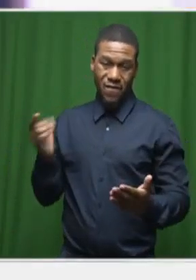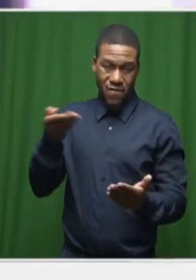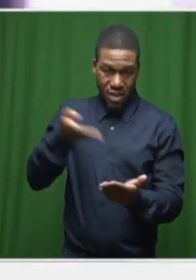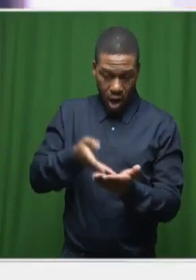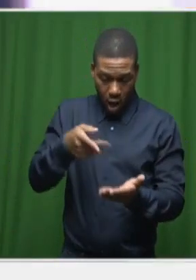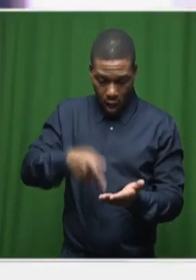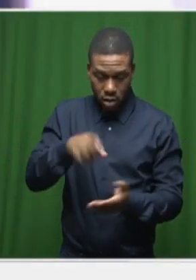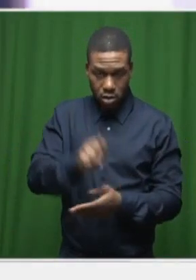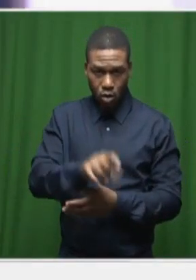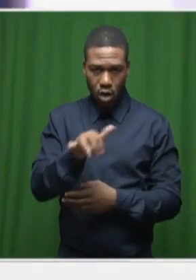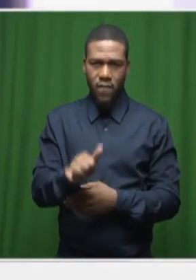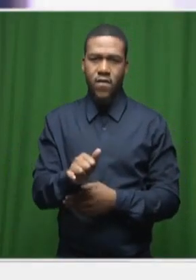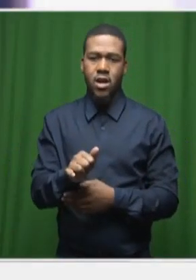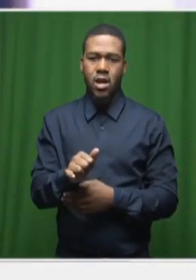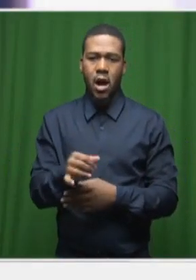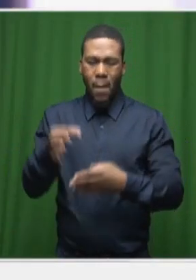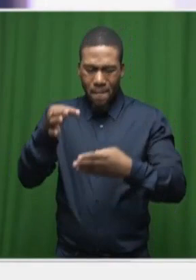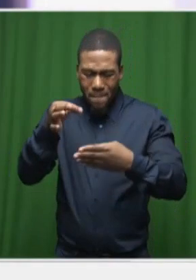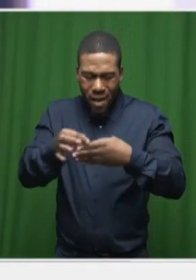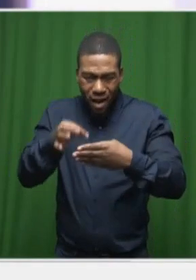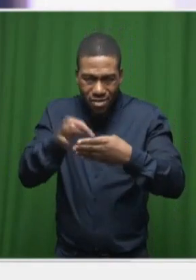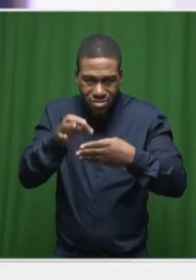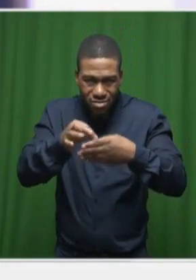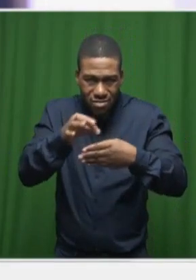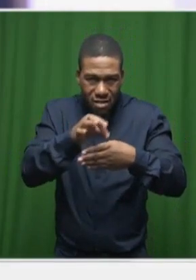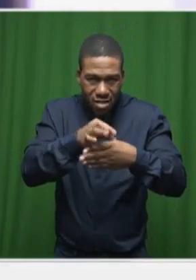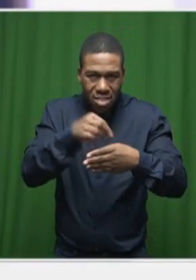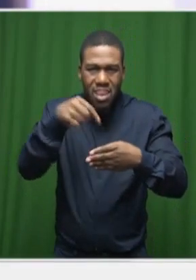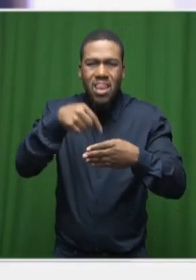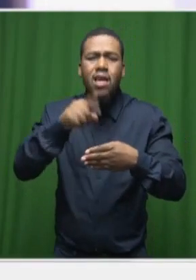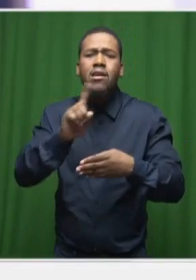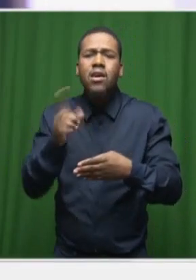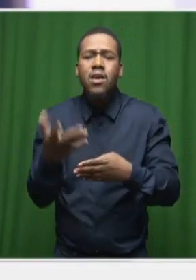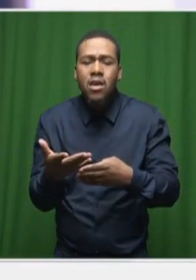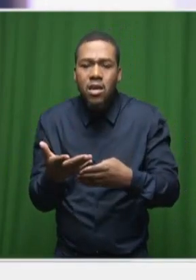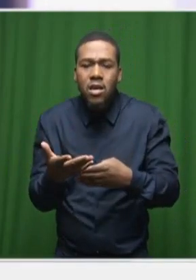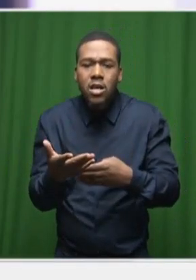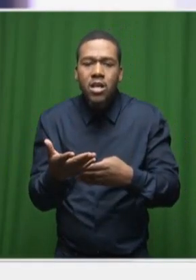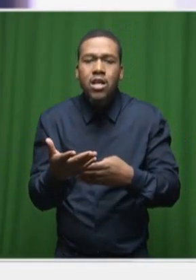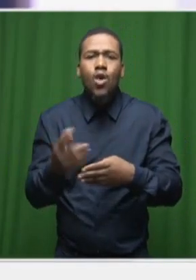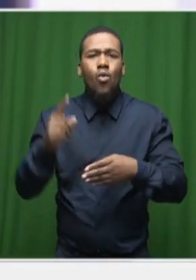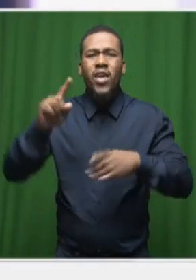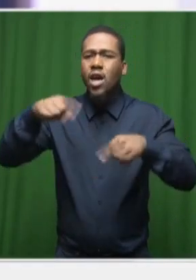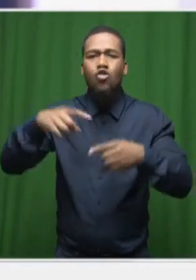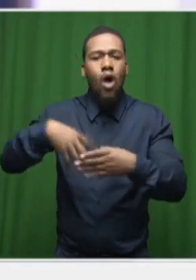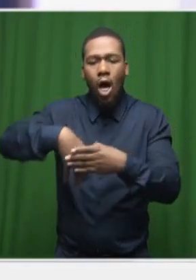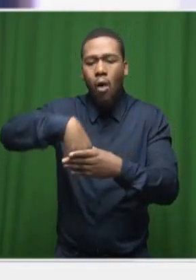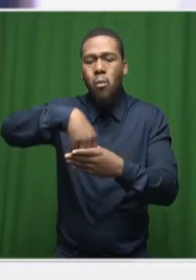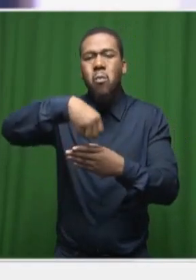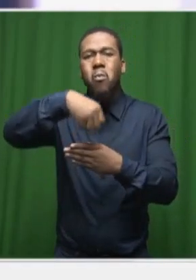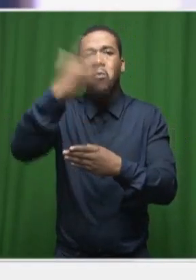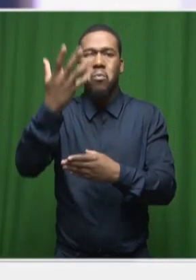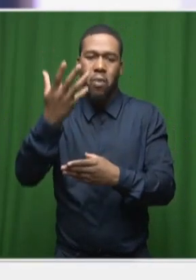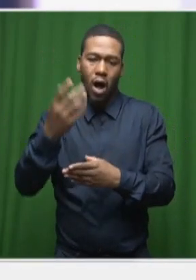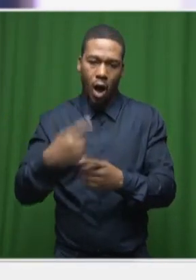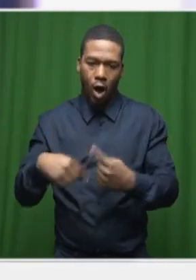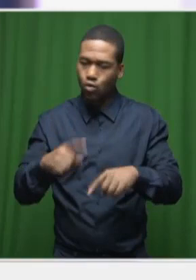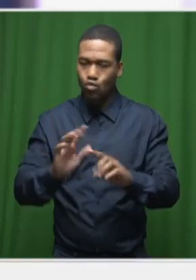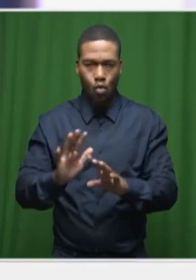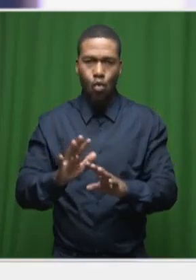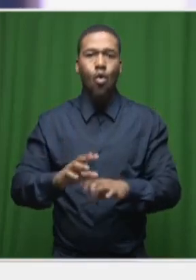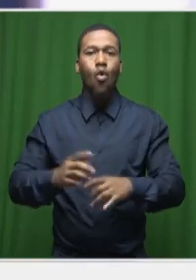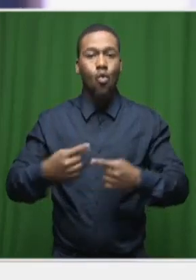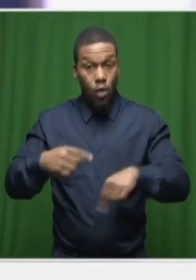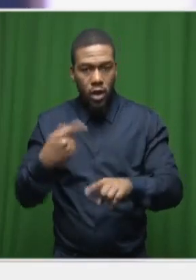planted a seed that we can't unplant it out from ourselves, but us, we have to practice it and